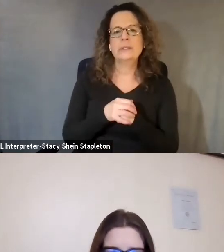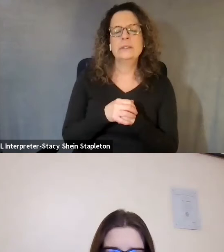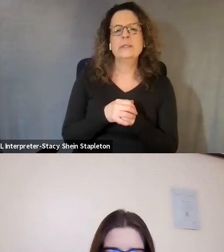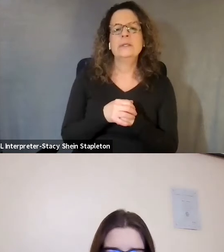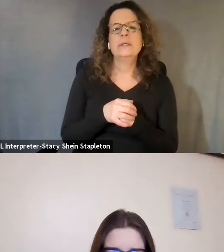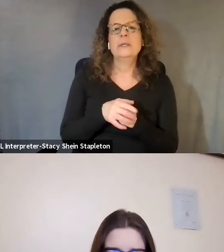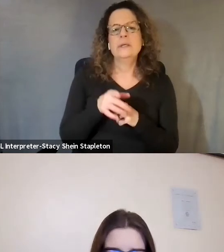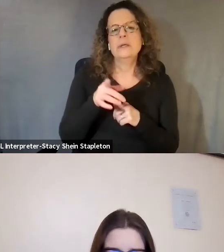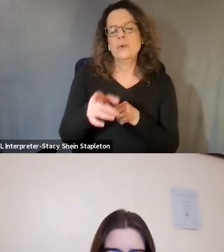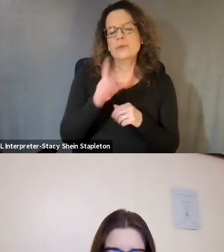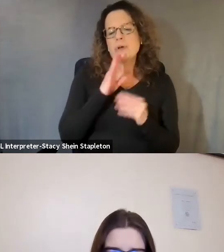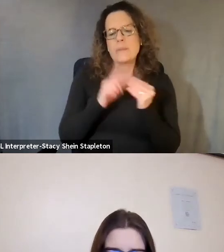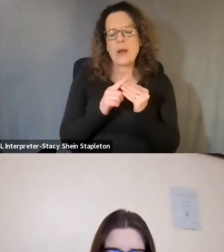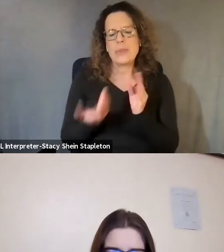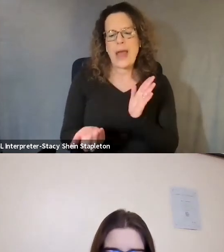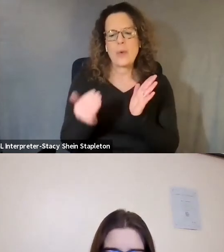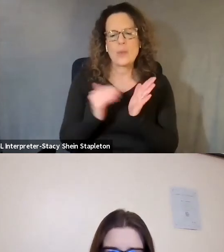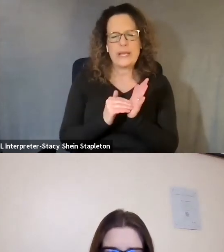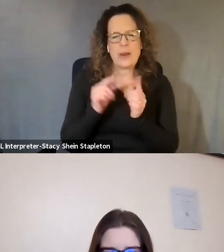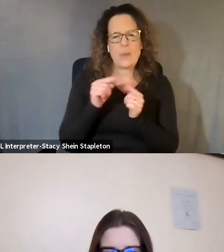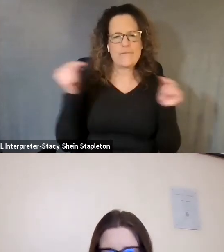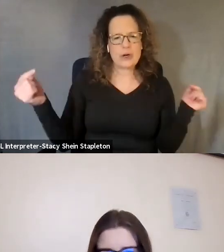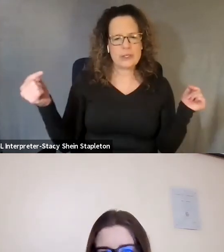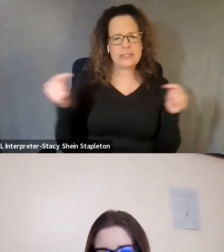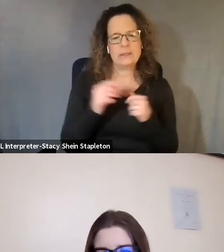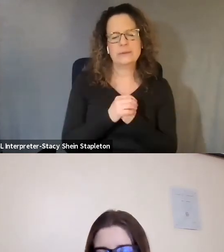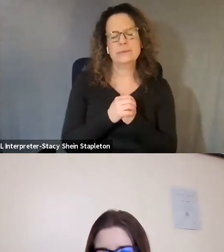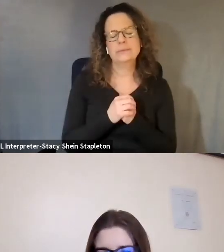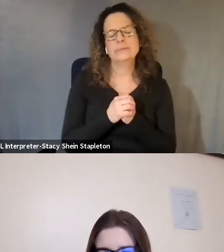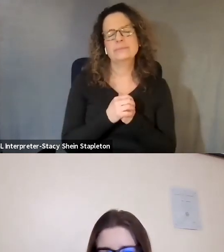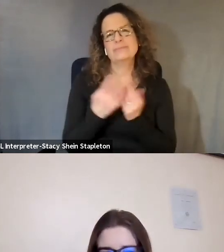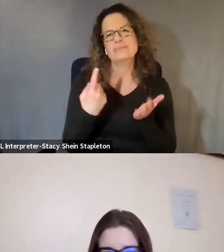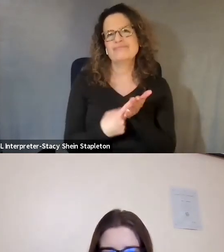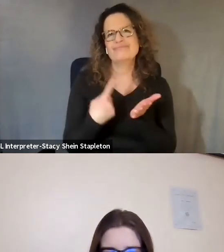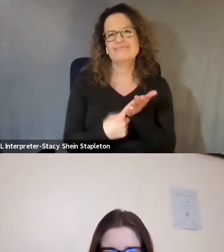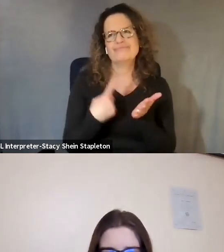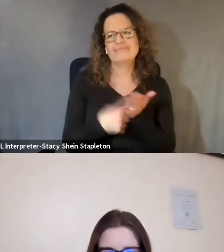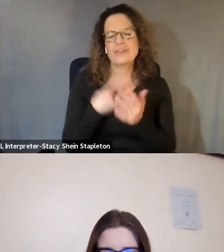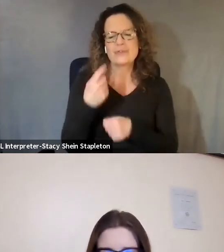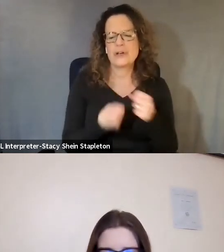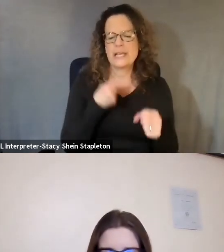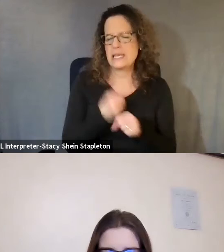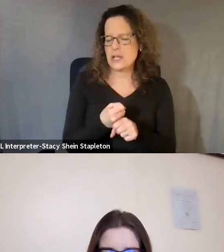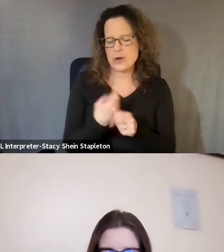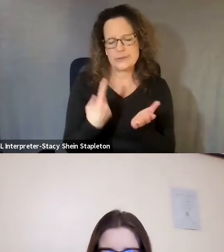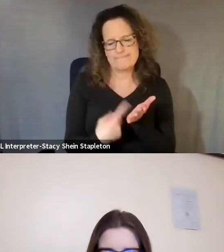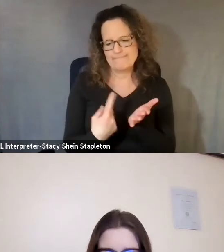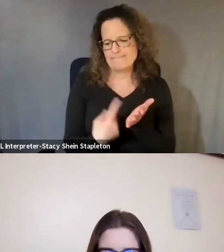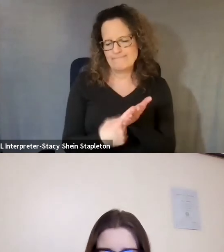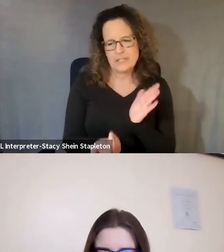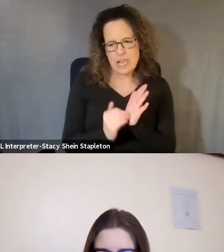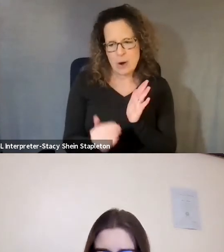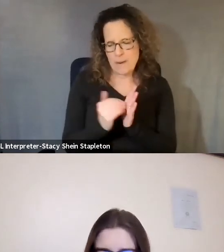about the reversal. It's something that's been discussed for years, if not decades.